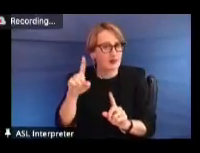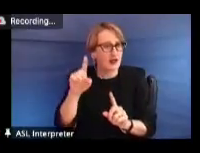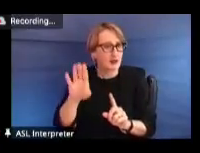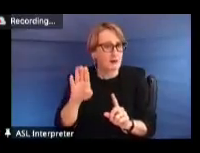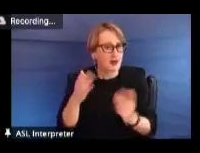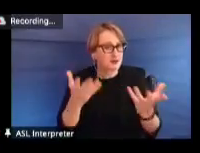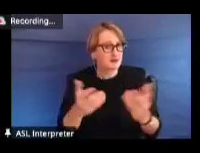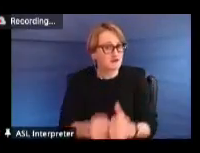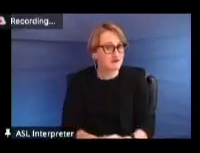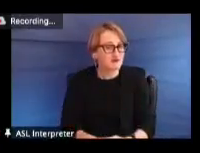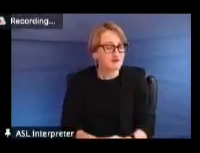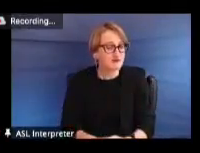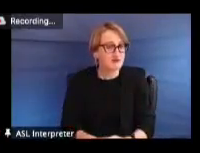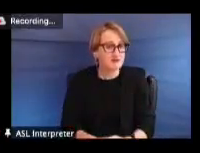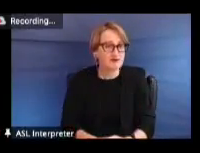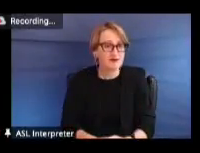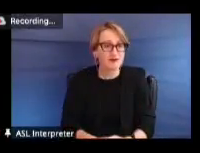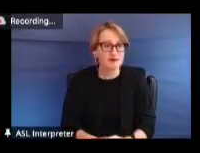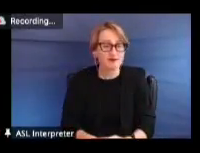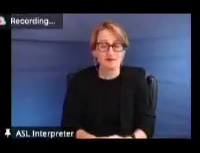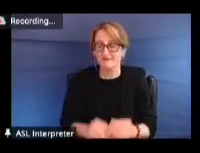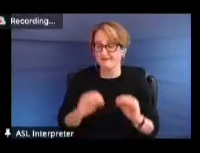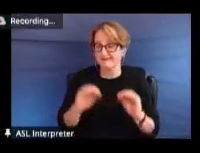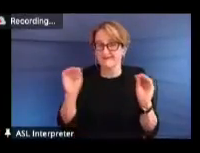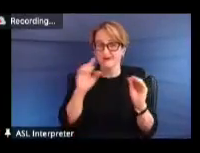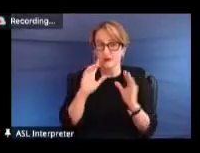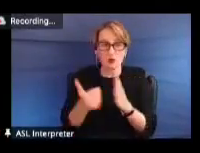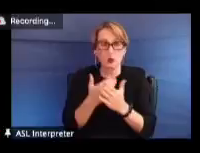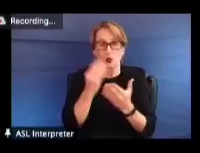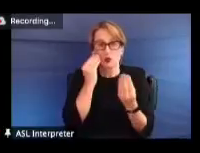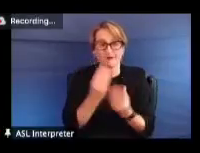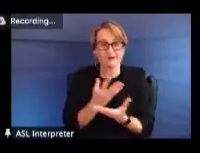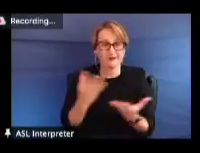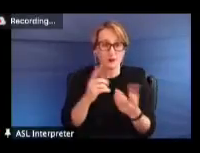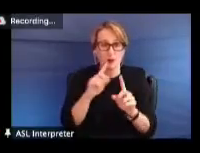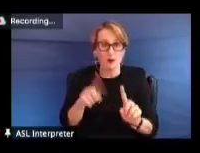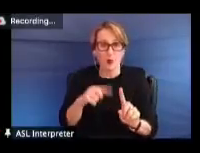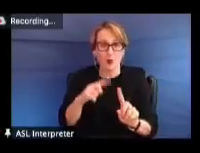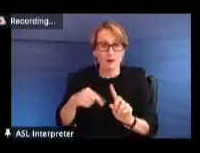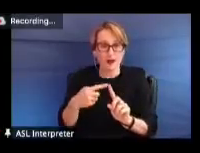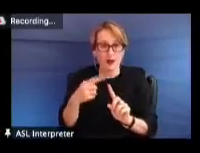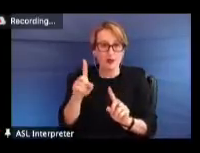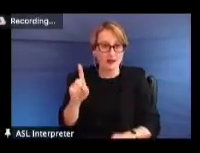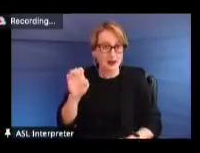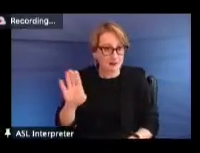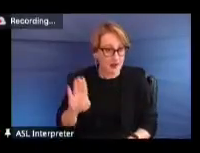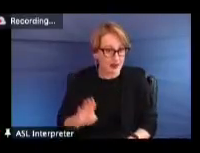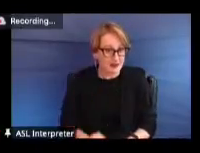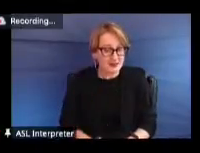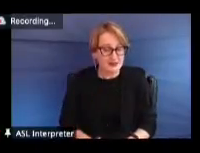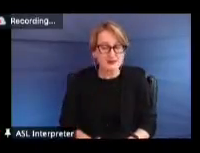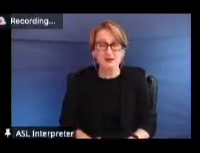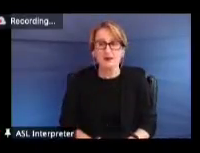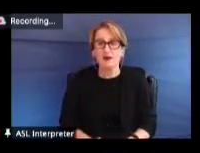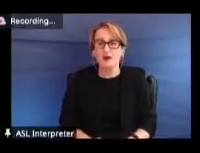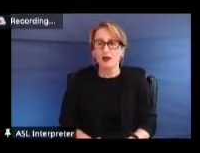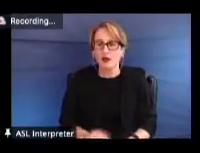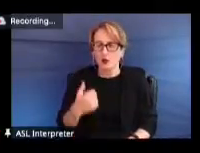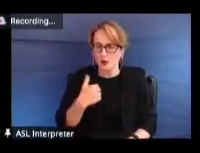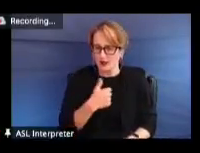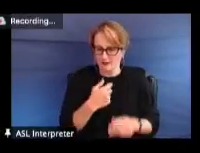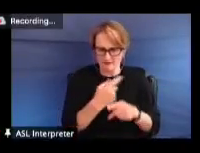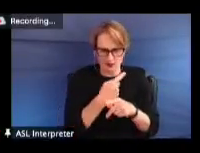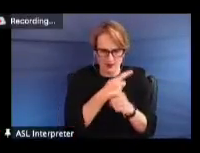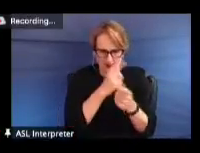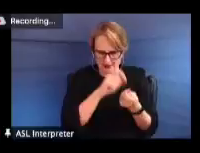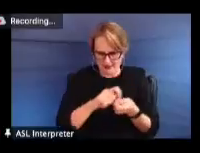Alvaro? Nothing new to report on the database. We are working out some of the details of